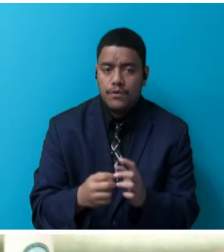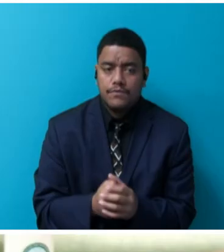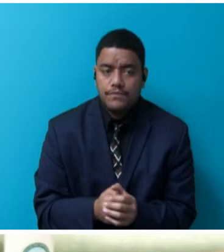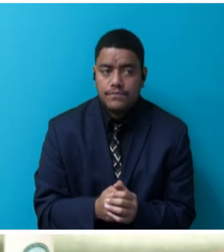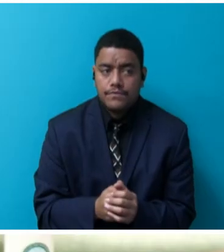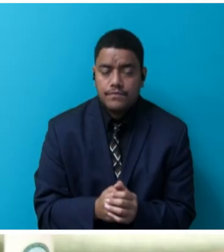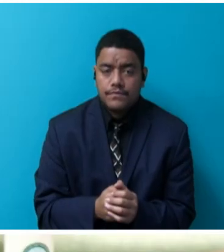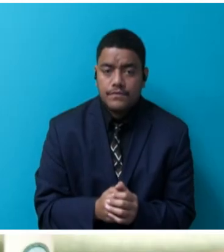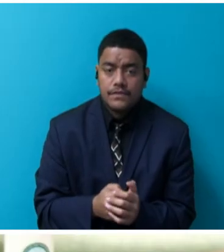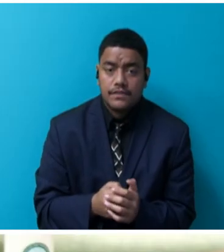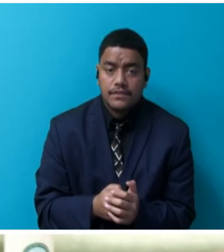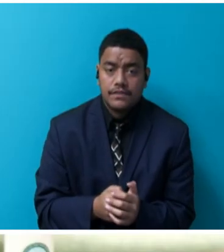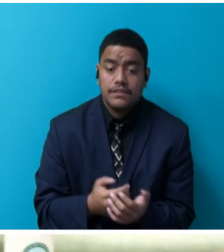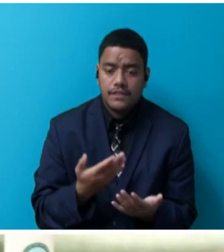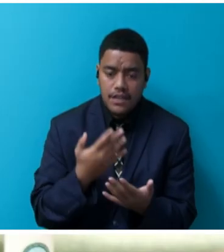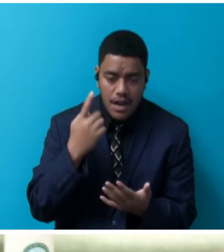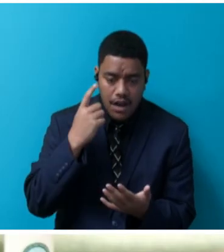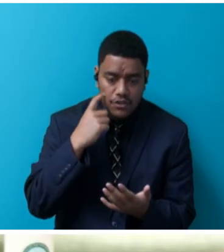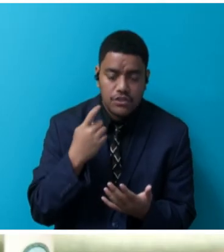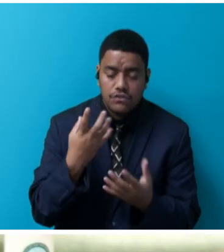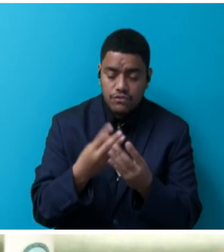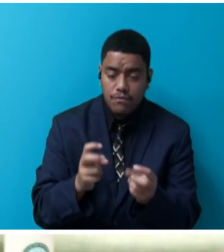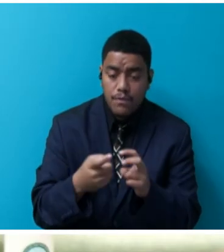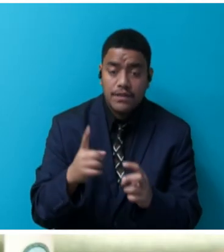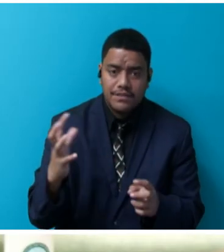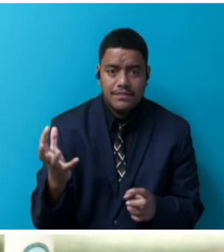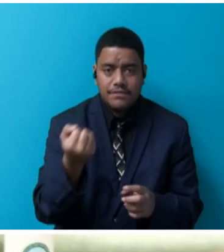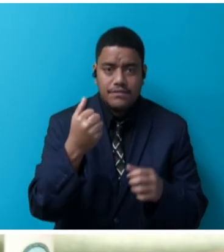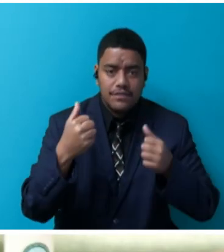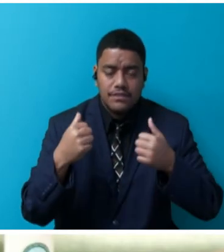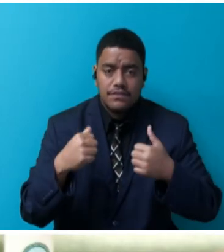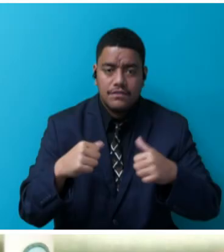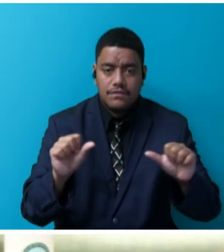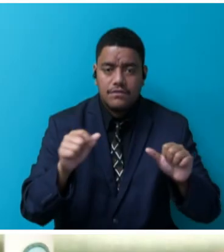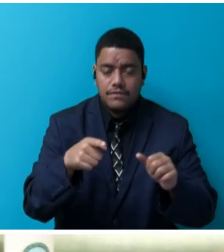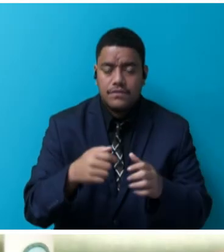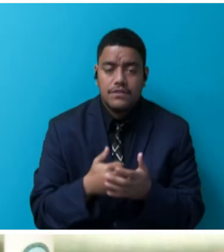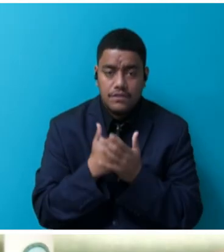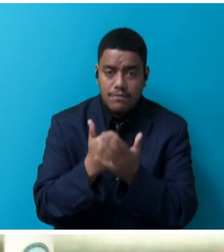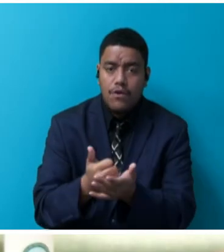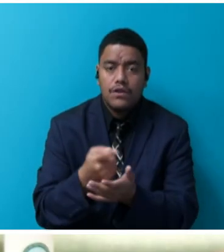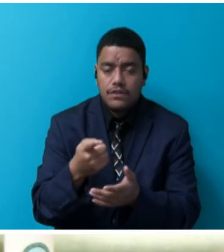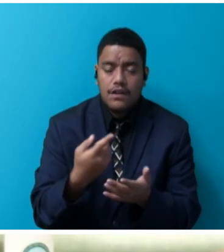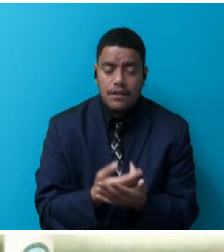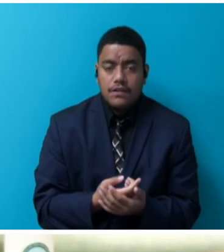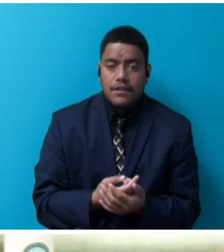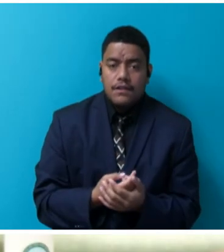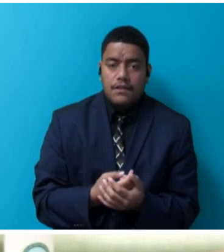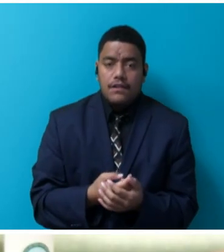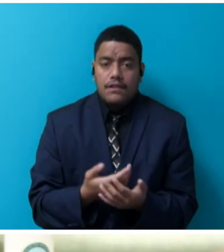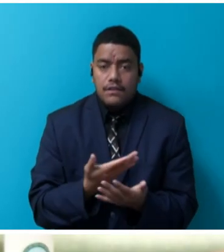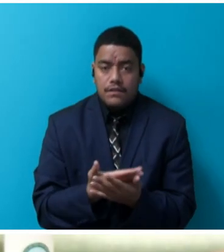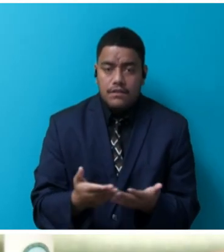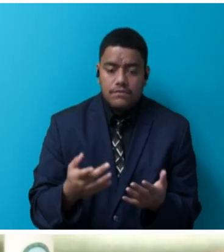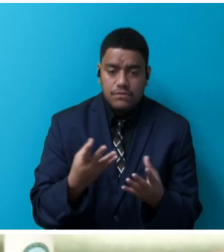conduct proactive threat hunting, and successfully supported organizations in mitigating potential cyber